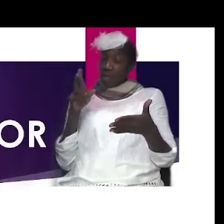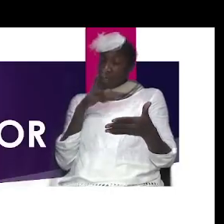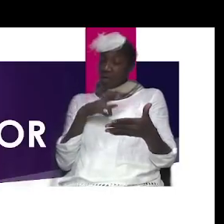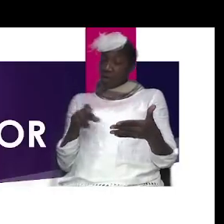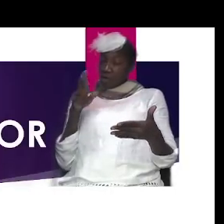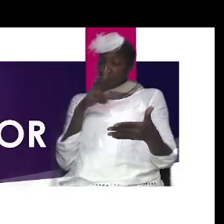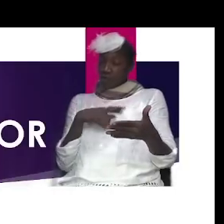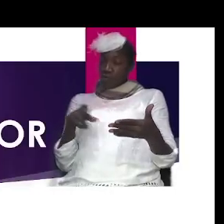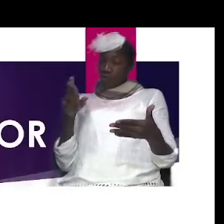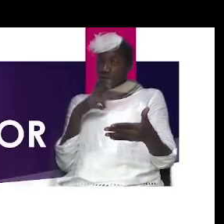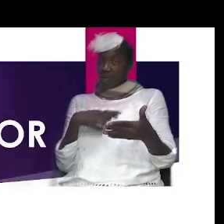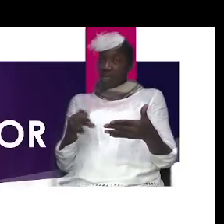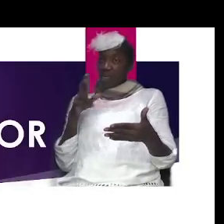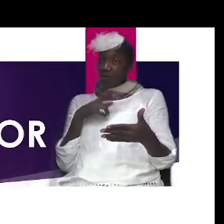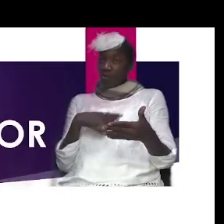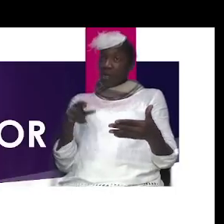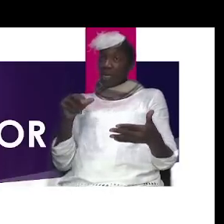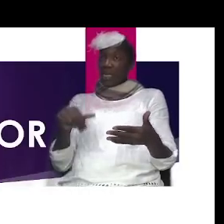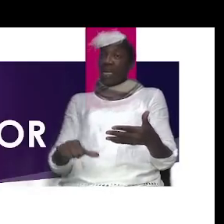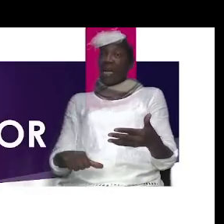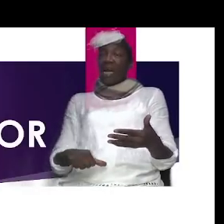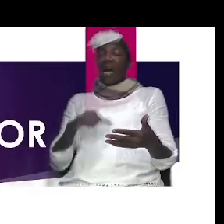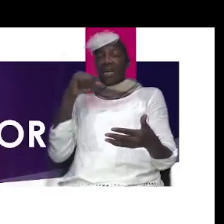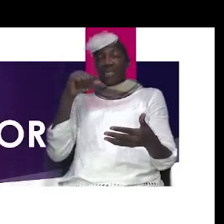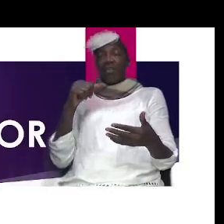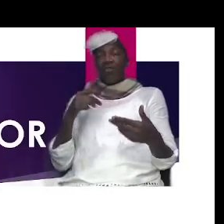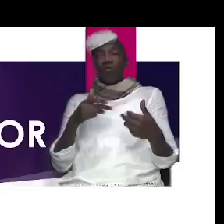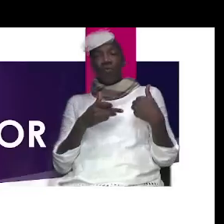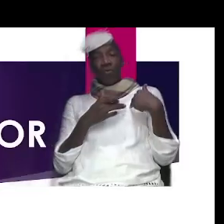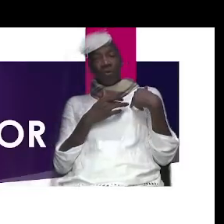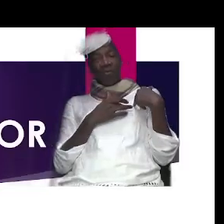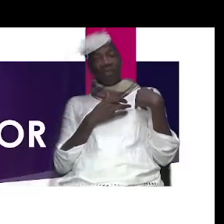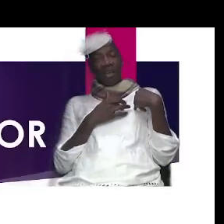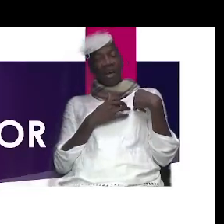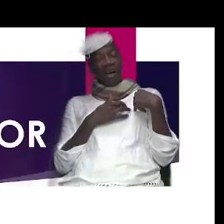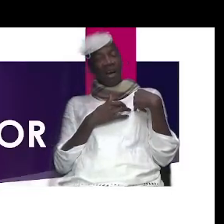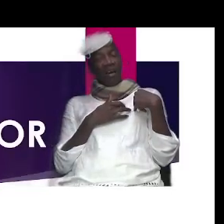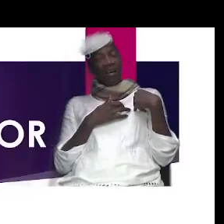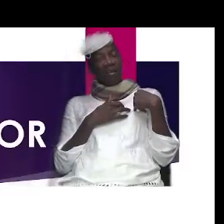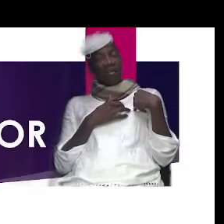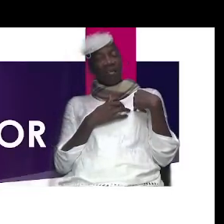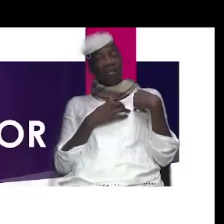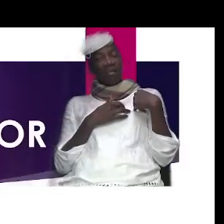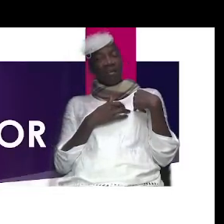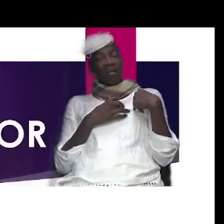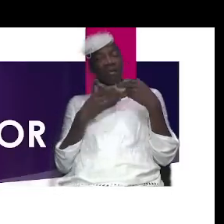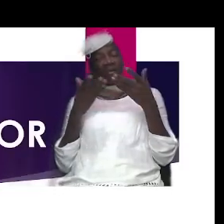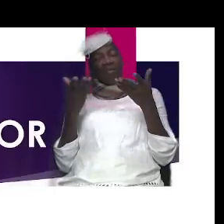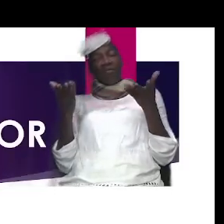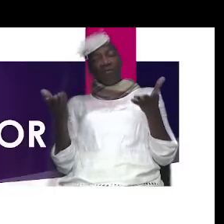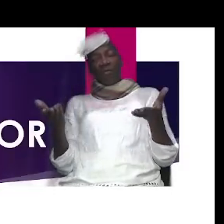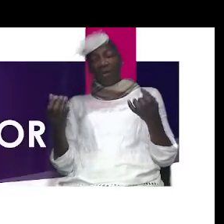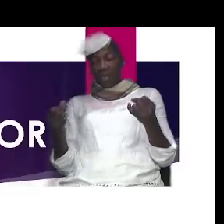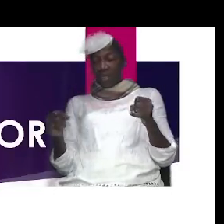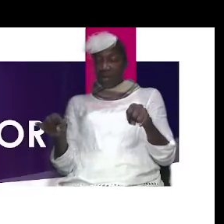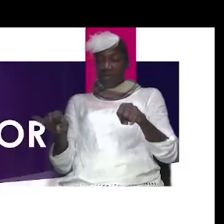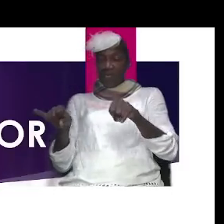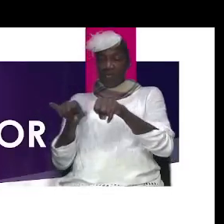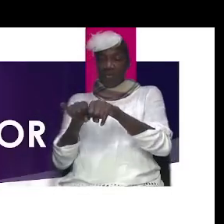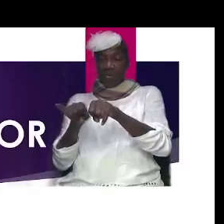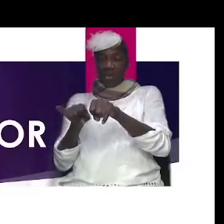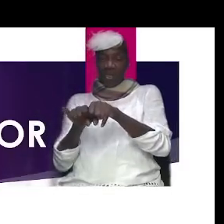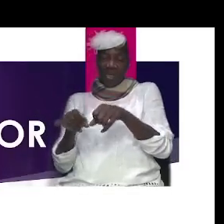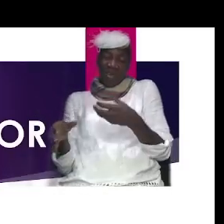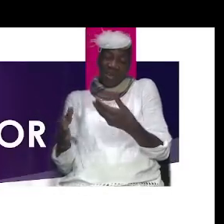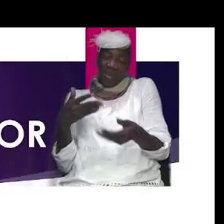The attitude of the heart is what is important. Although she